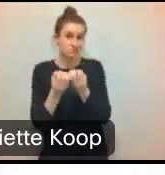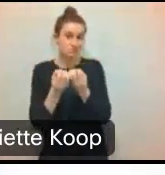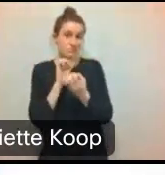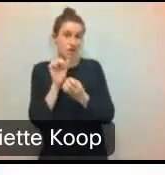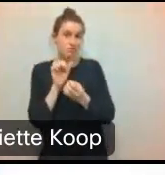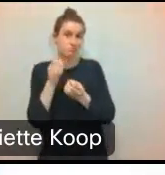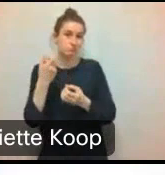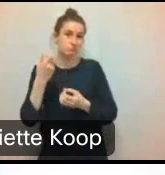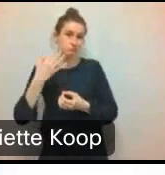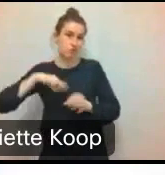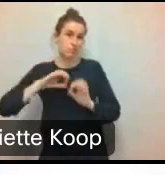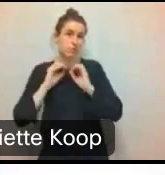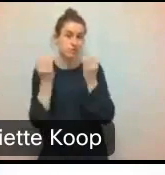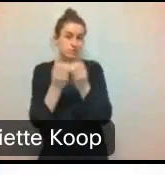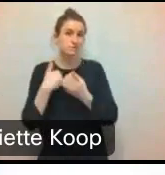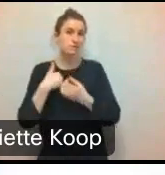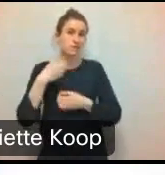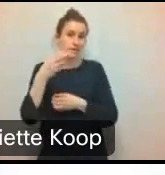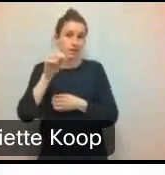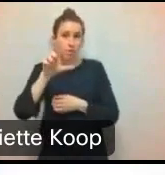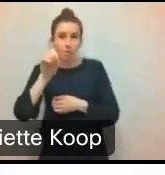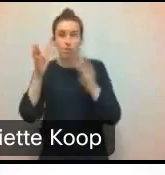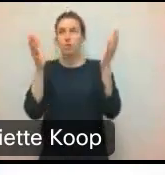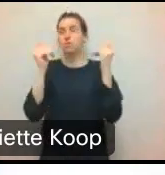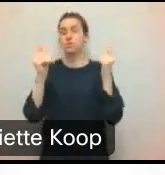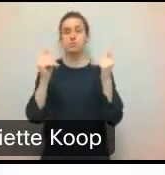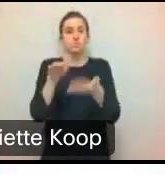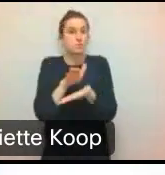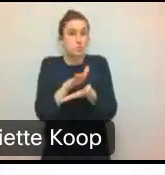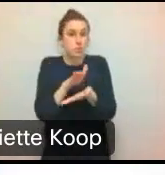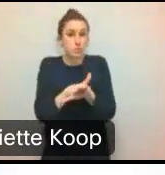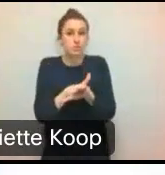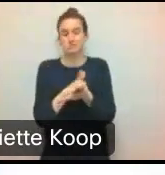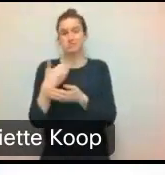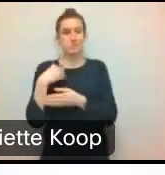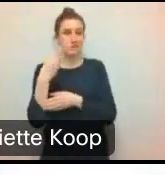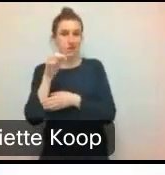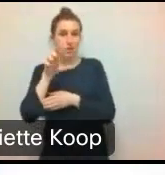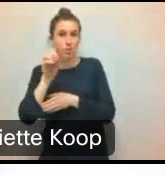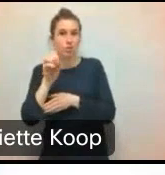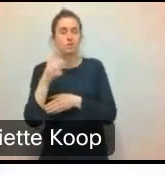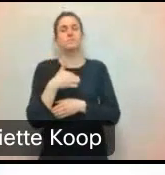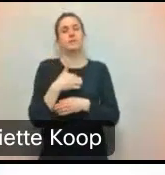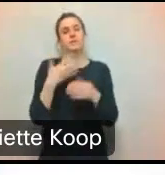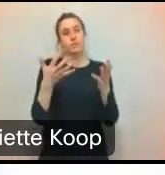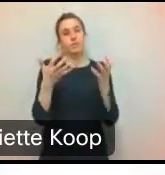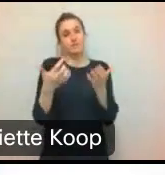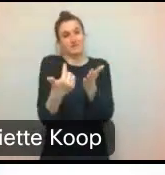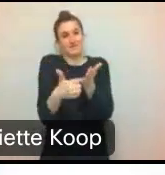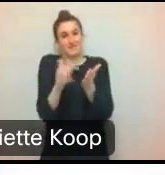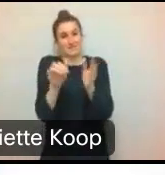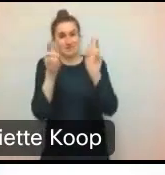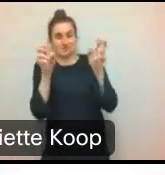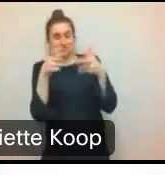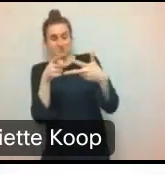have halos. Educational institutions have halos. And part of the reason why I wanted to bring up halo bias is the most common thing